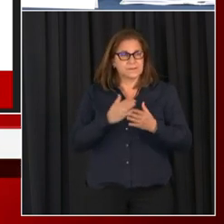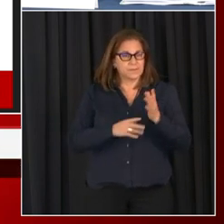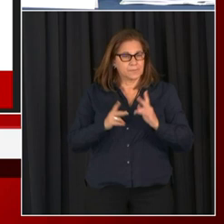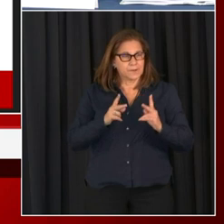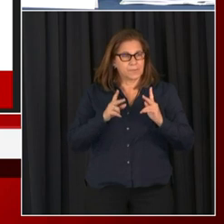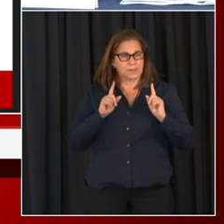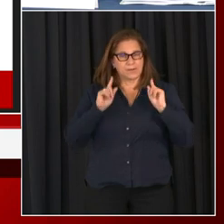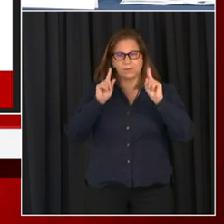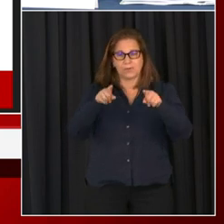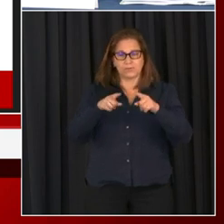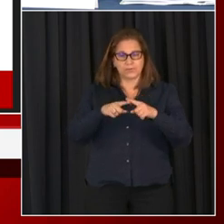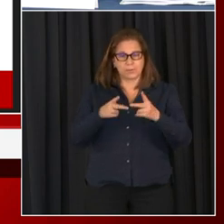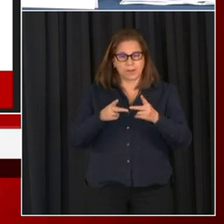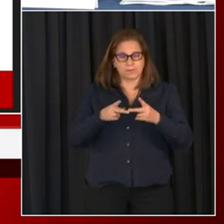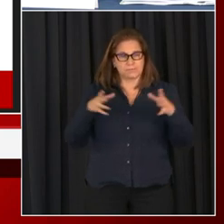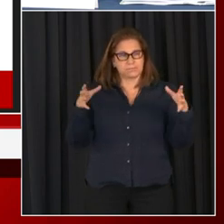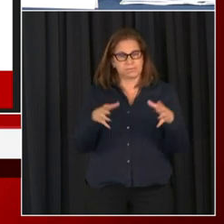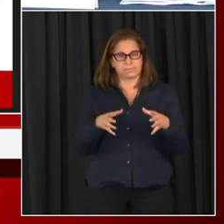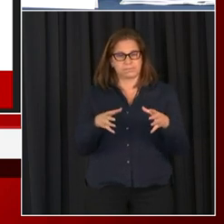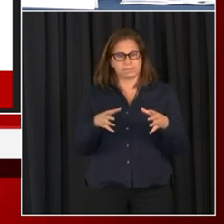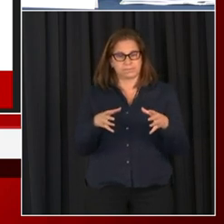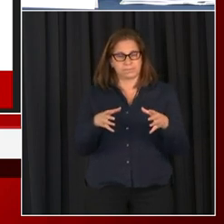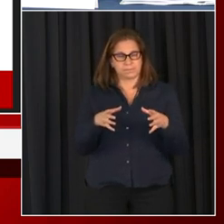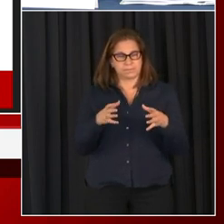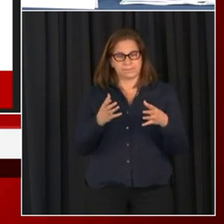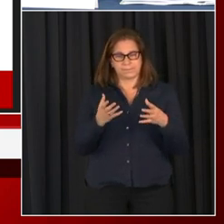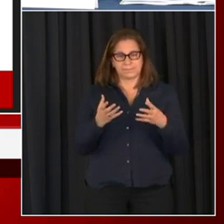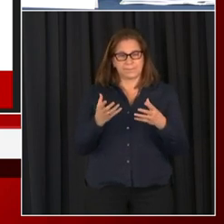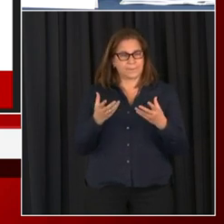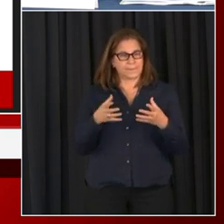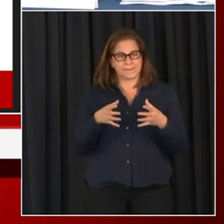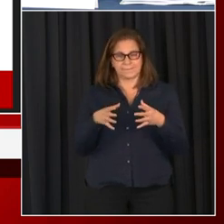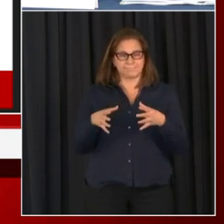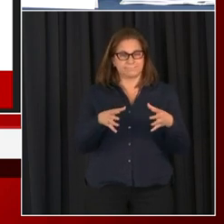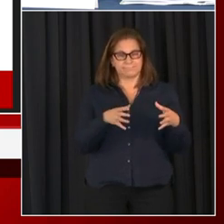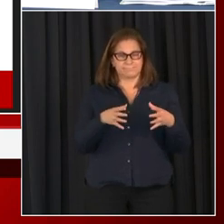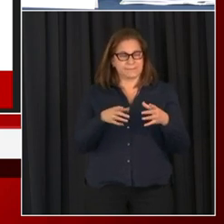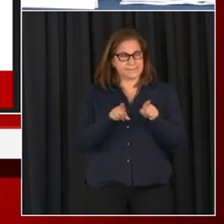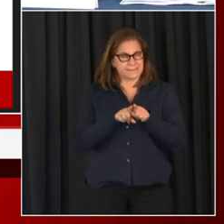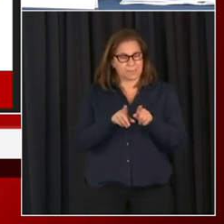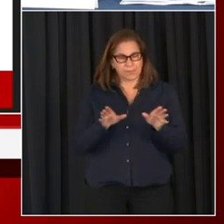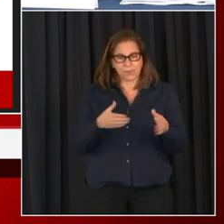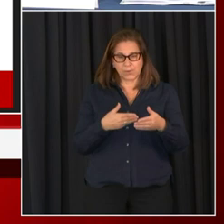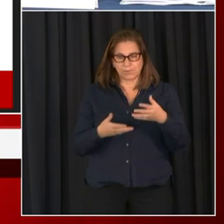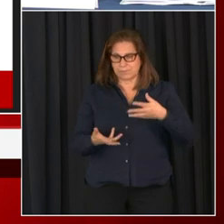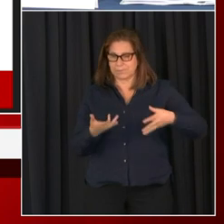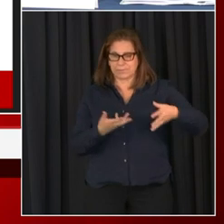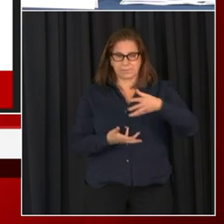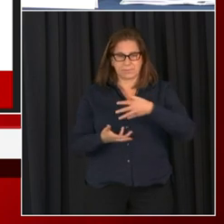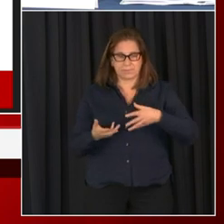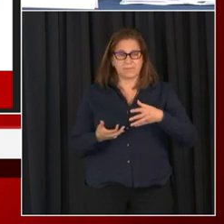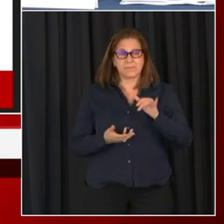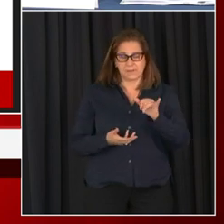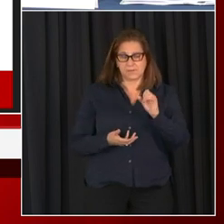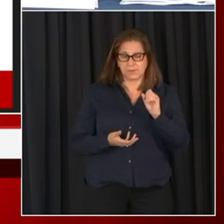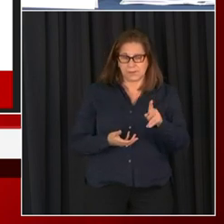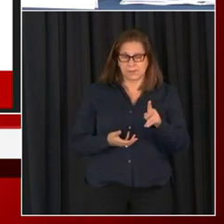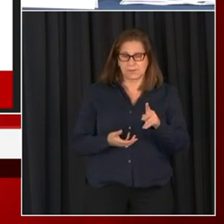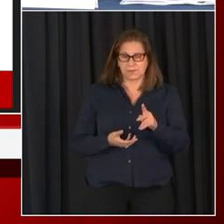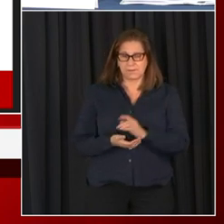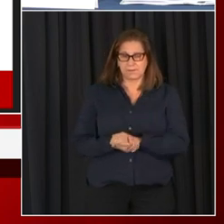social distancing, people can be kept 6 feet apart, masks are worn, the proper cleaning and disinfectant practices are in